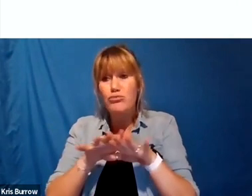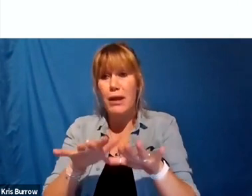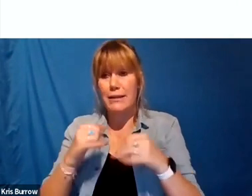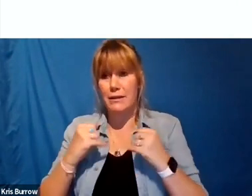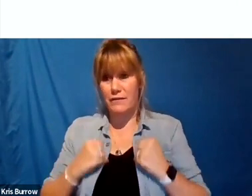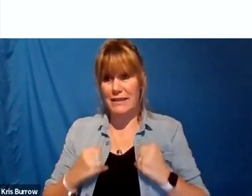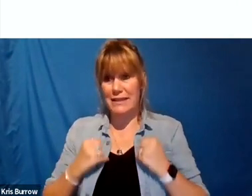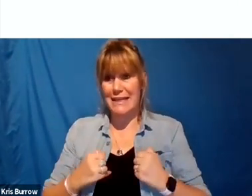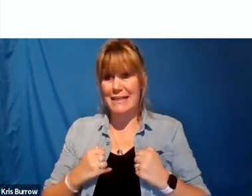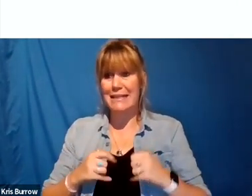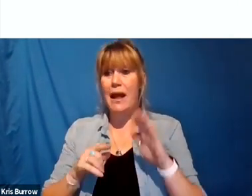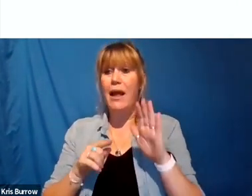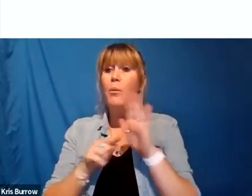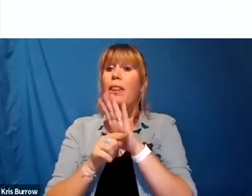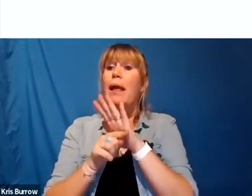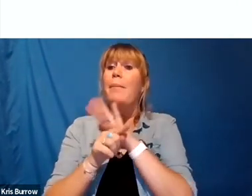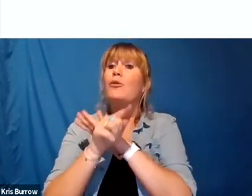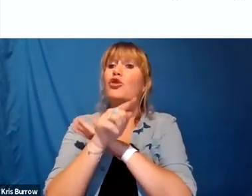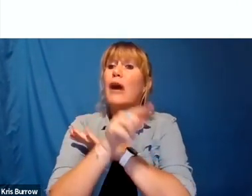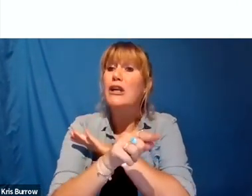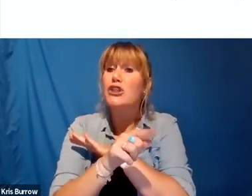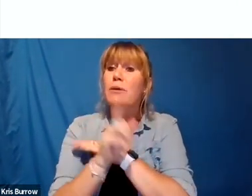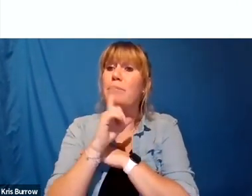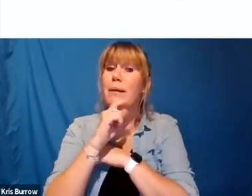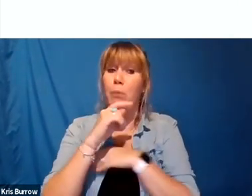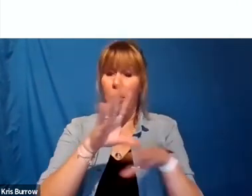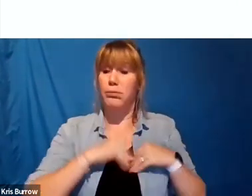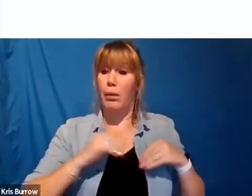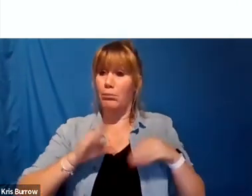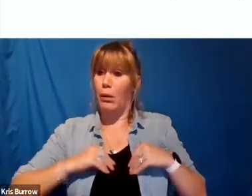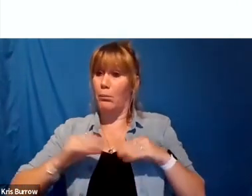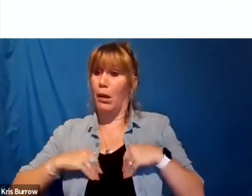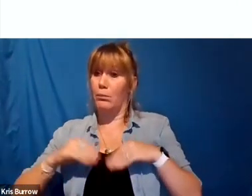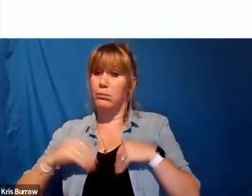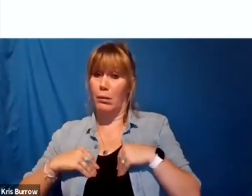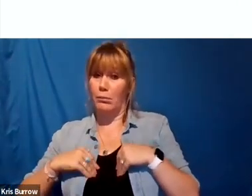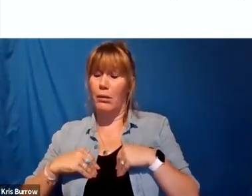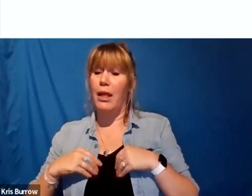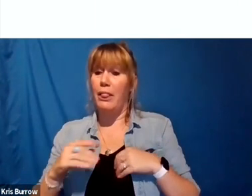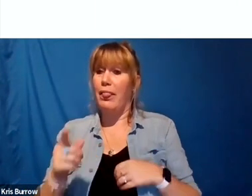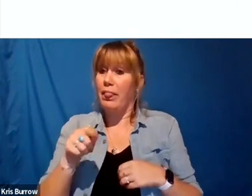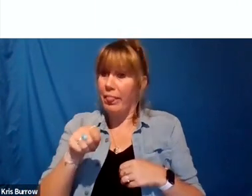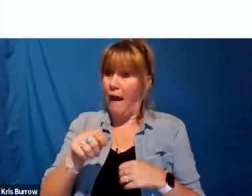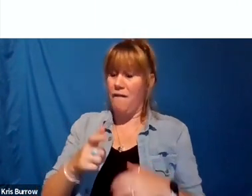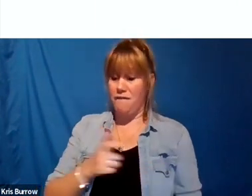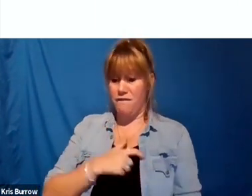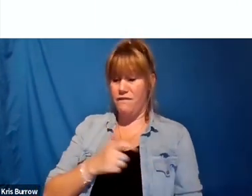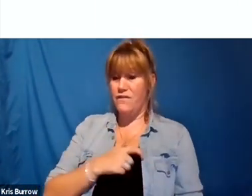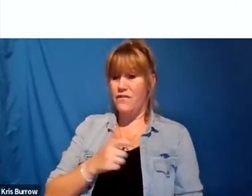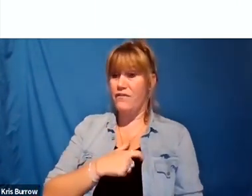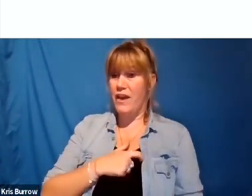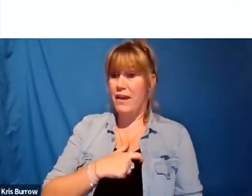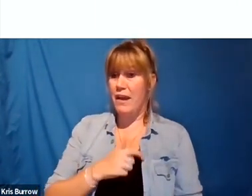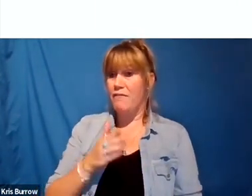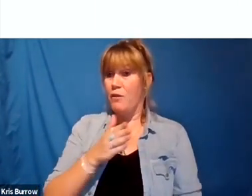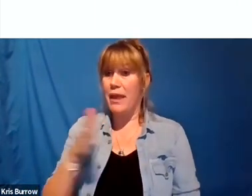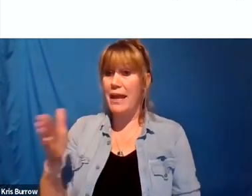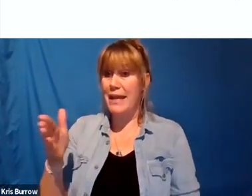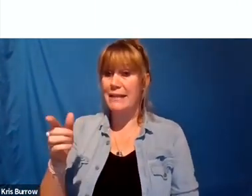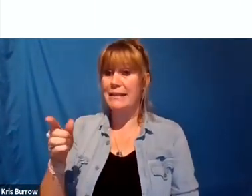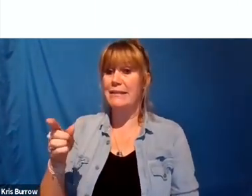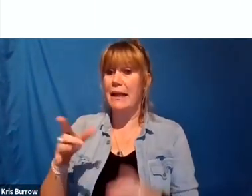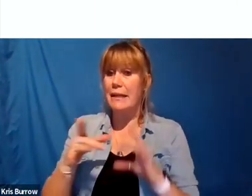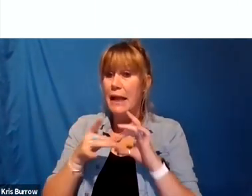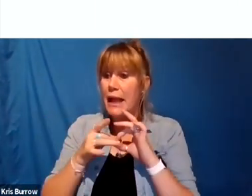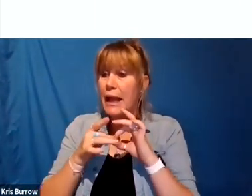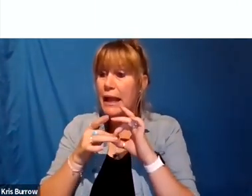of people. This fear of contamination from the infectious other from the East guided Victorian imperialism, and it